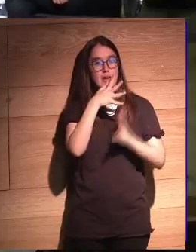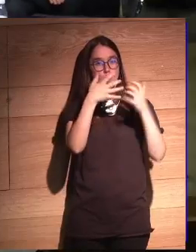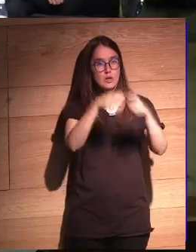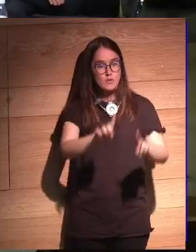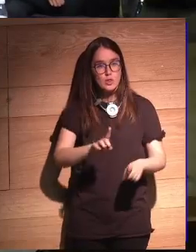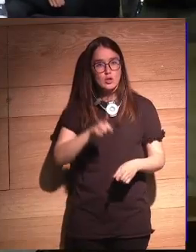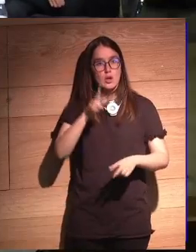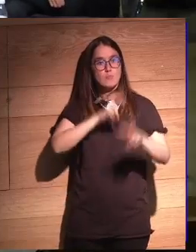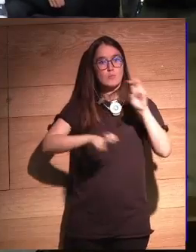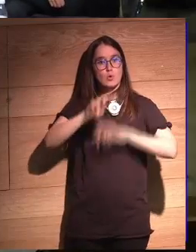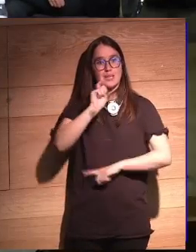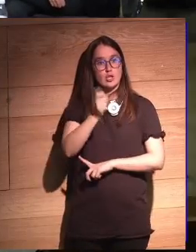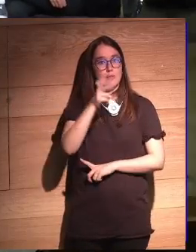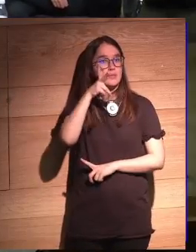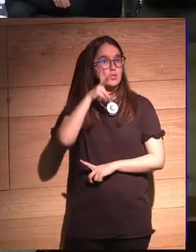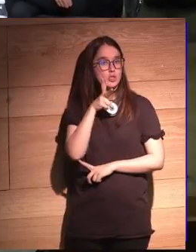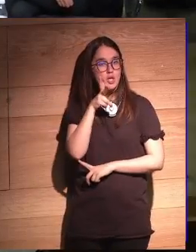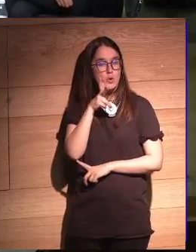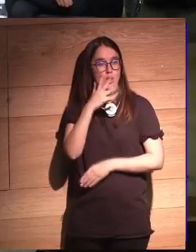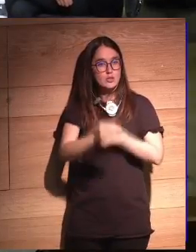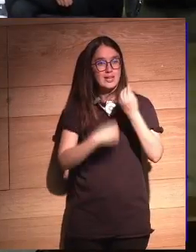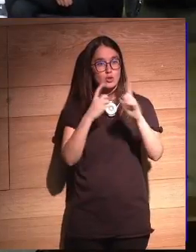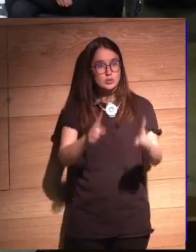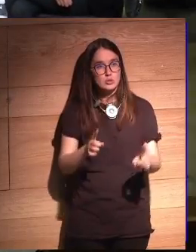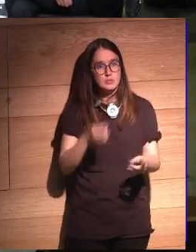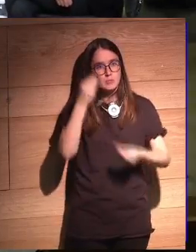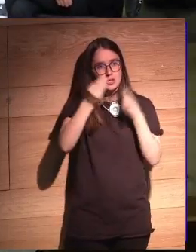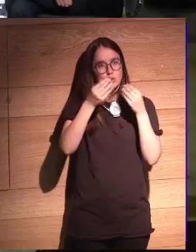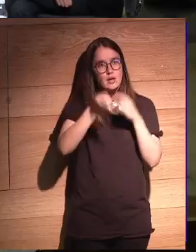back in the market, or finding the